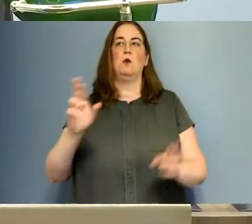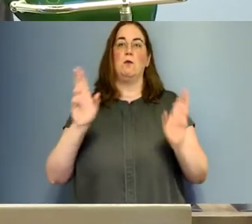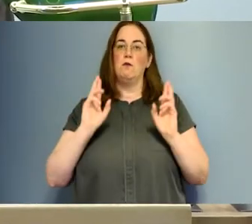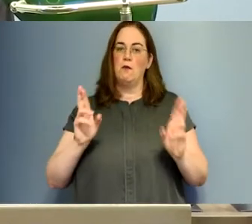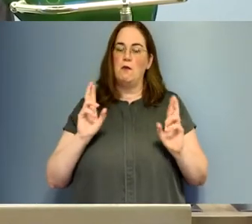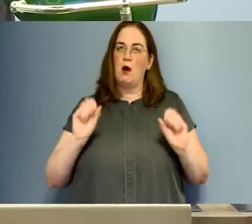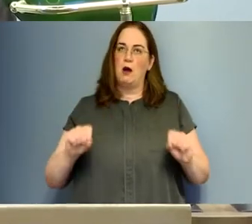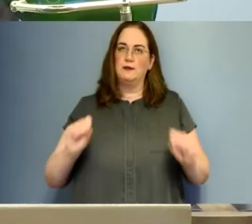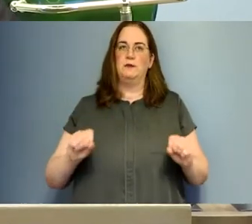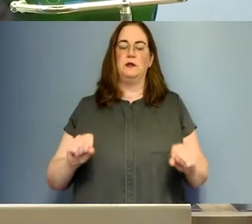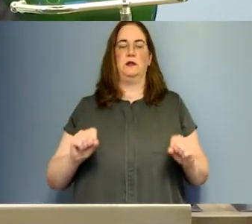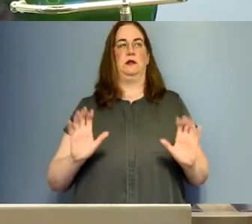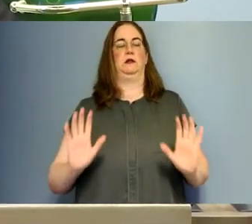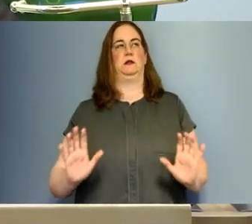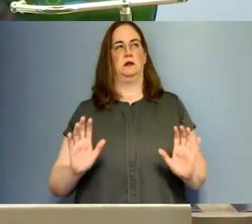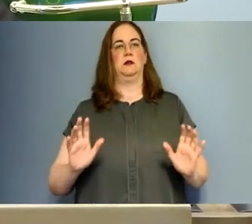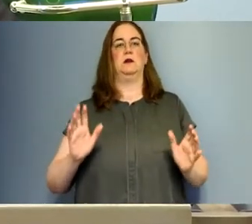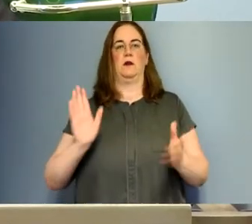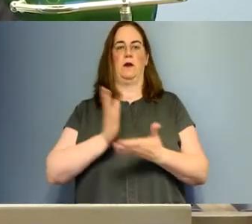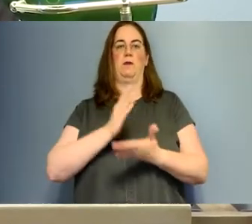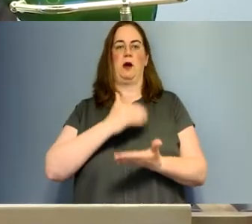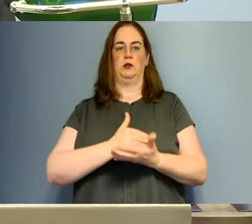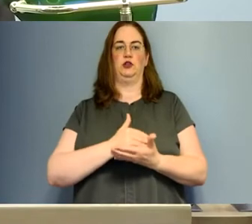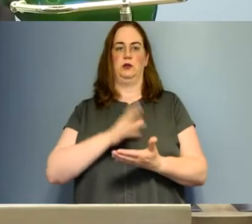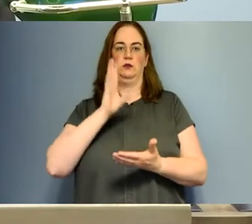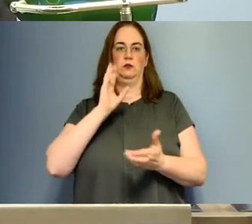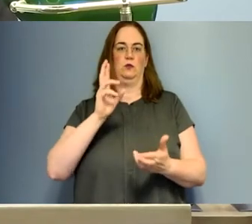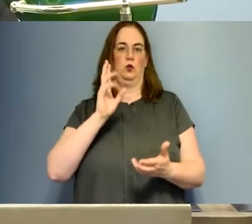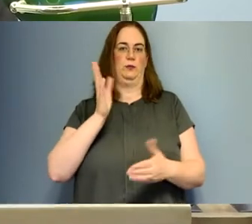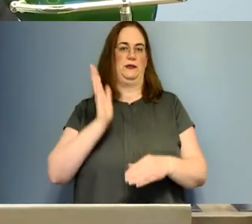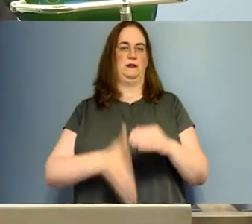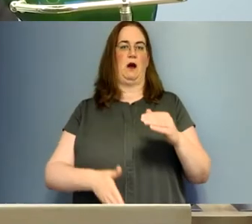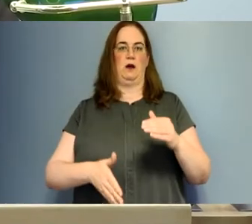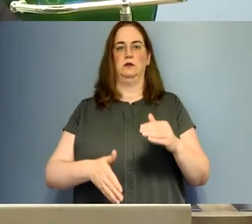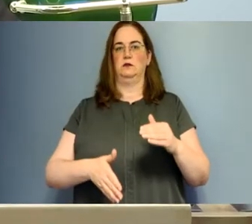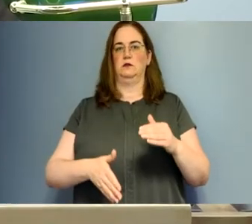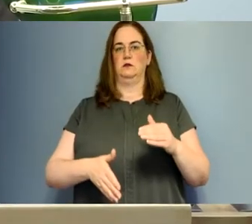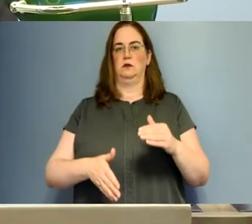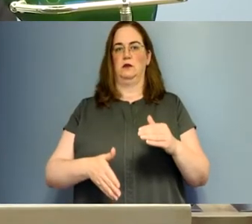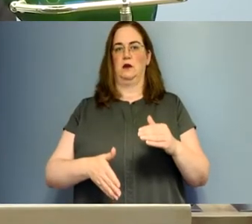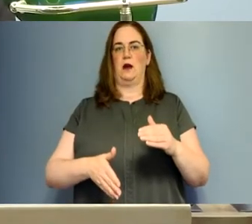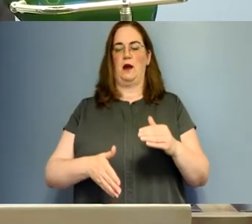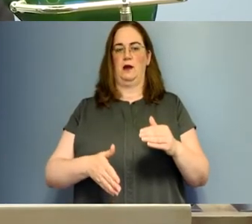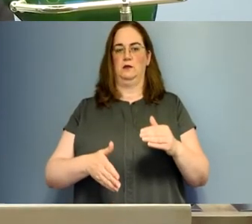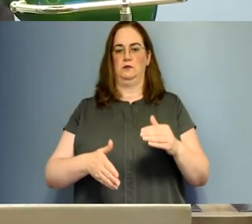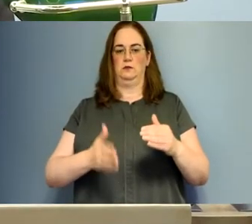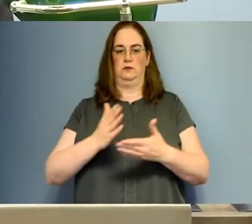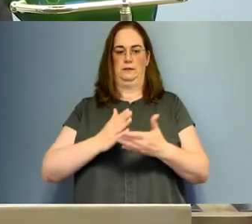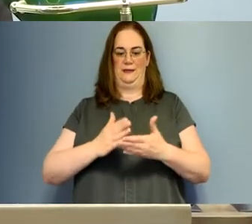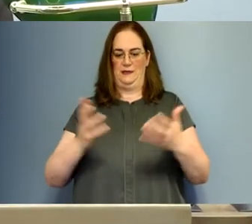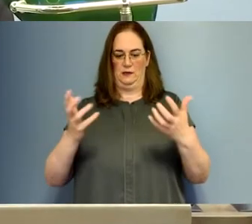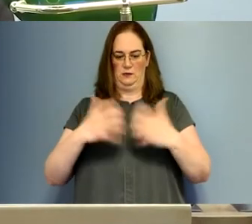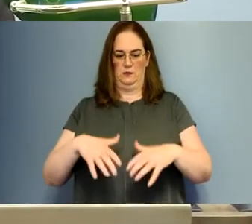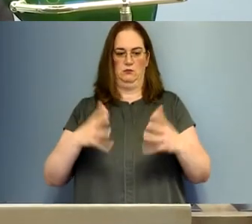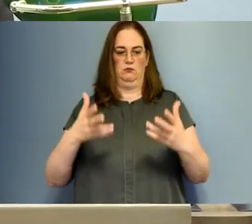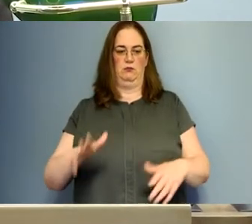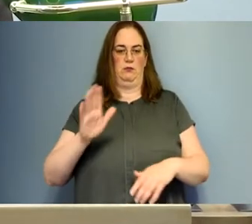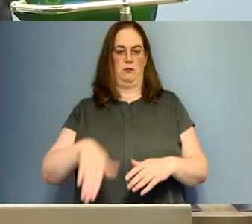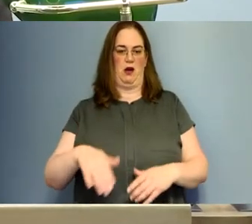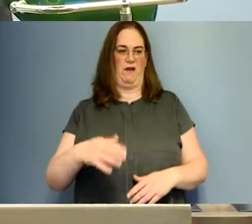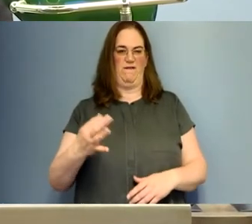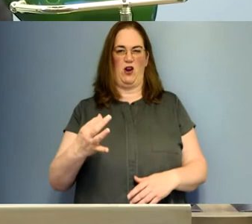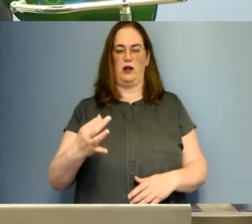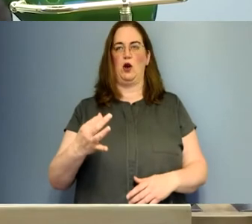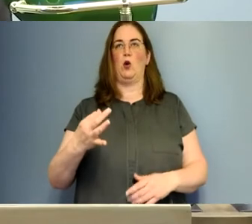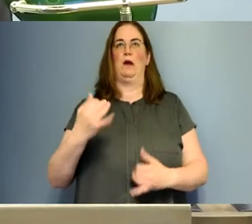possibly, hopefully, the budget hopefully will be done and the pieces to go together with it by Friday or Saturday